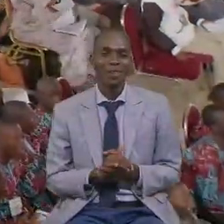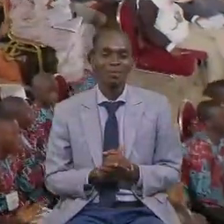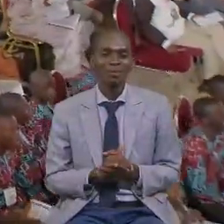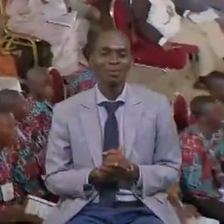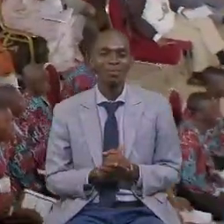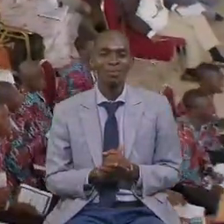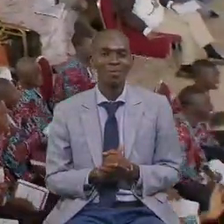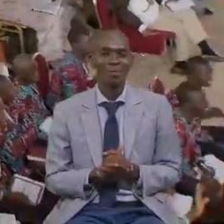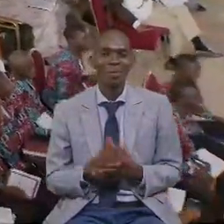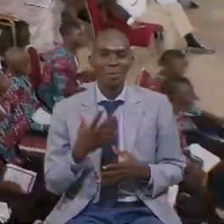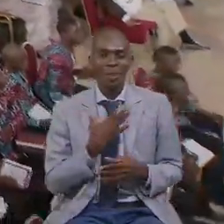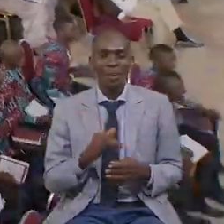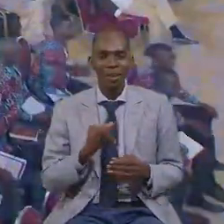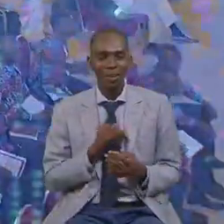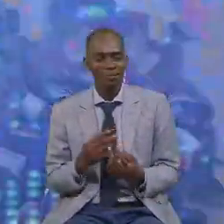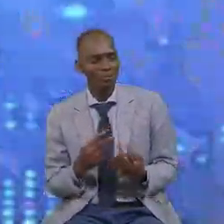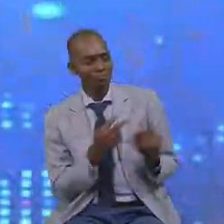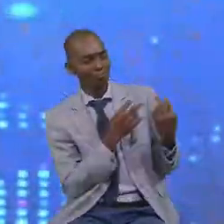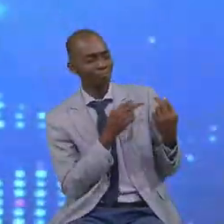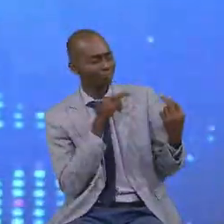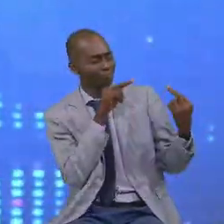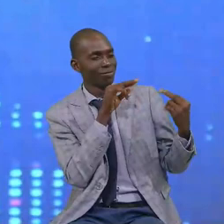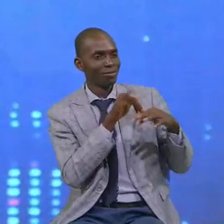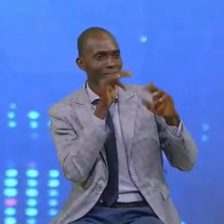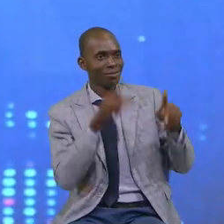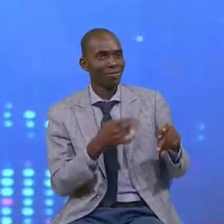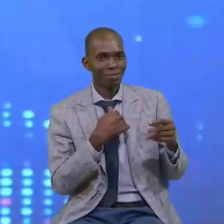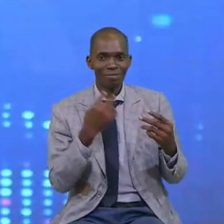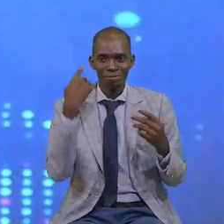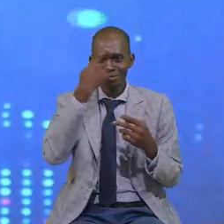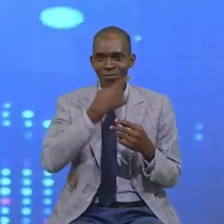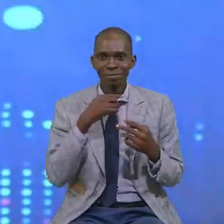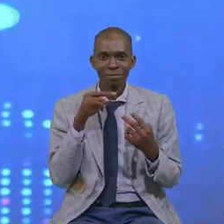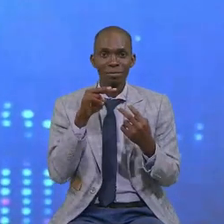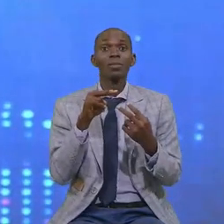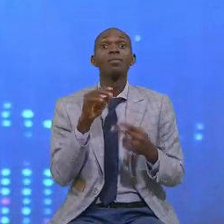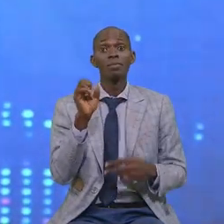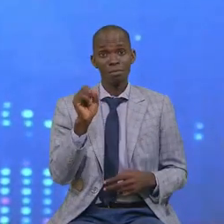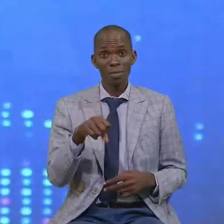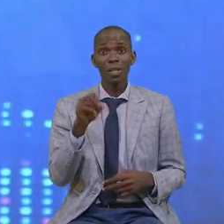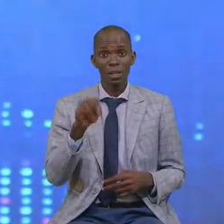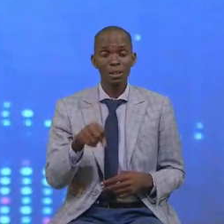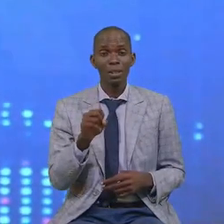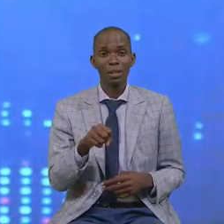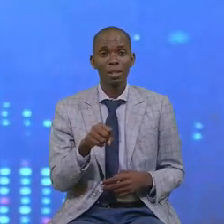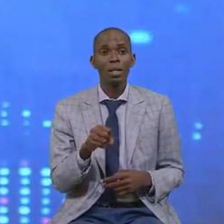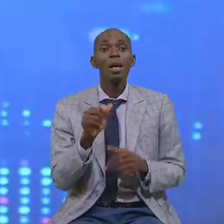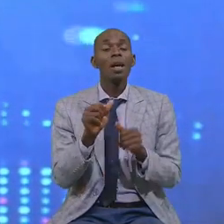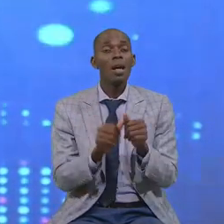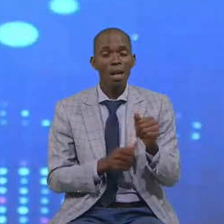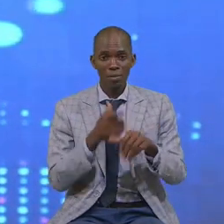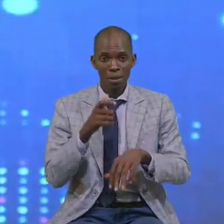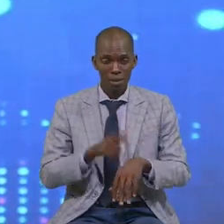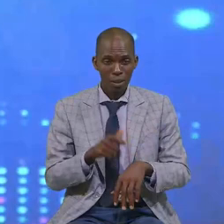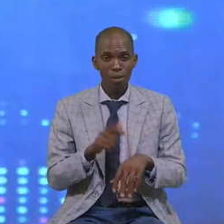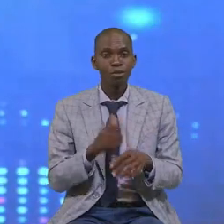I looked at his face, and he looked at me with affirmation. He said, every time